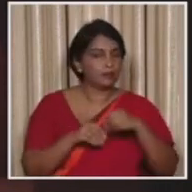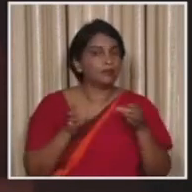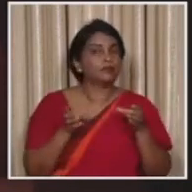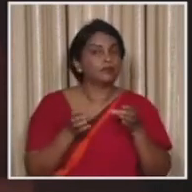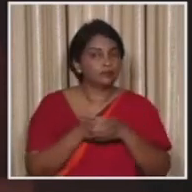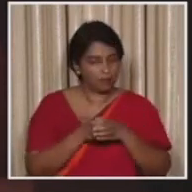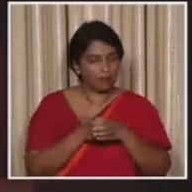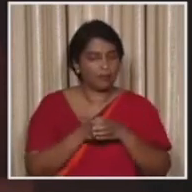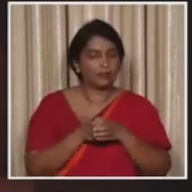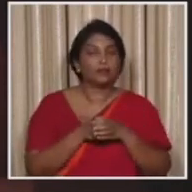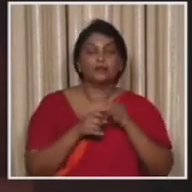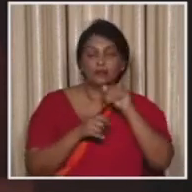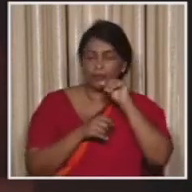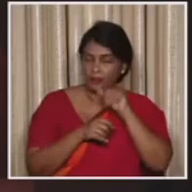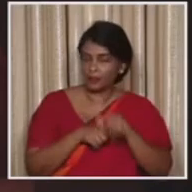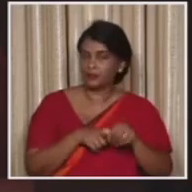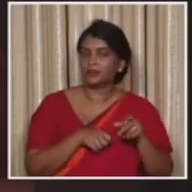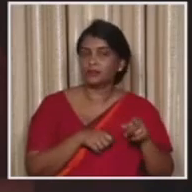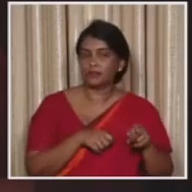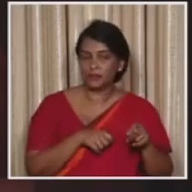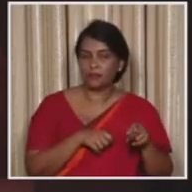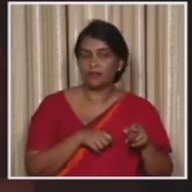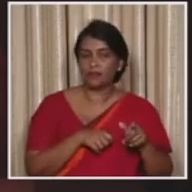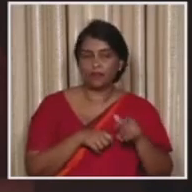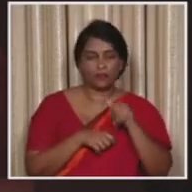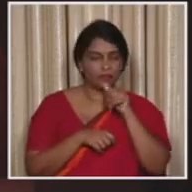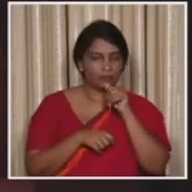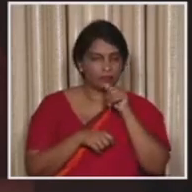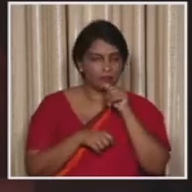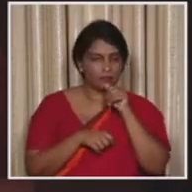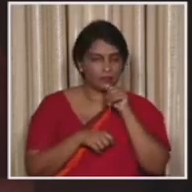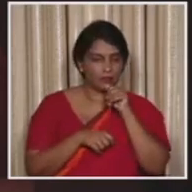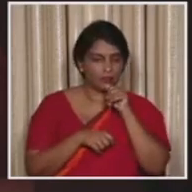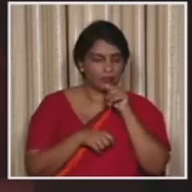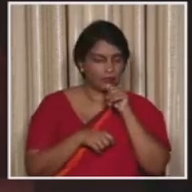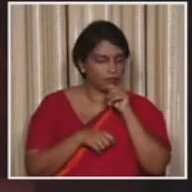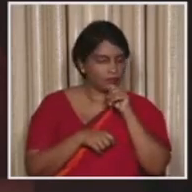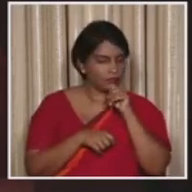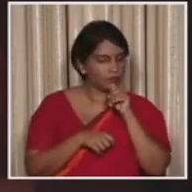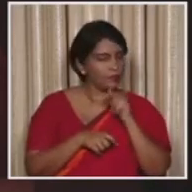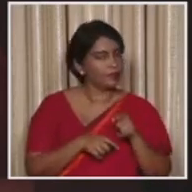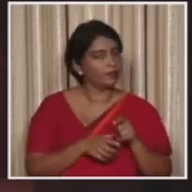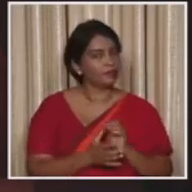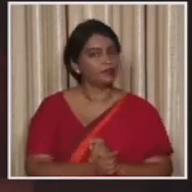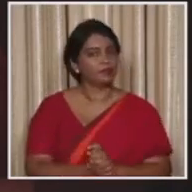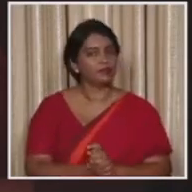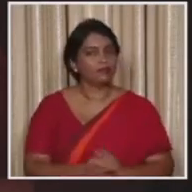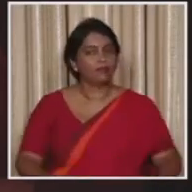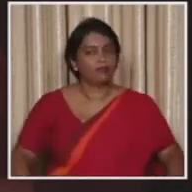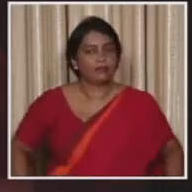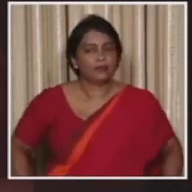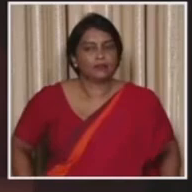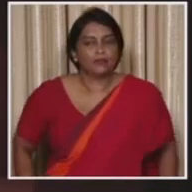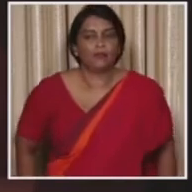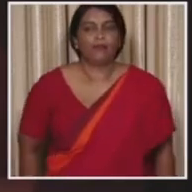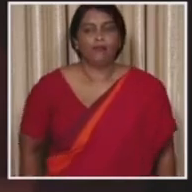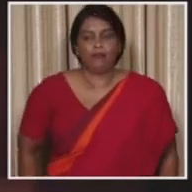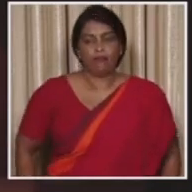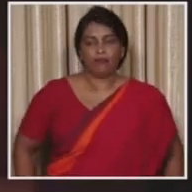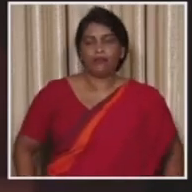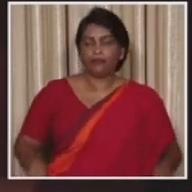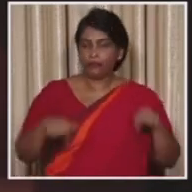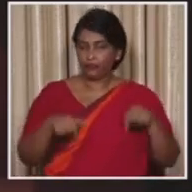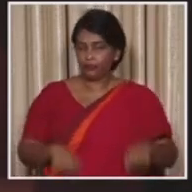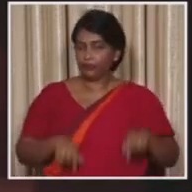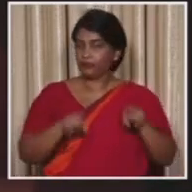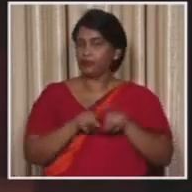do not subscribe to the low-grade type of decision-making that is prevalent